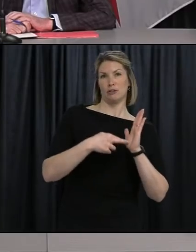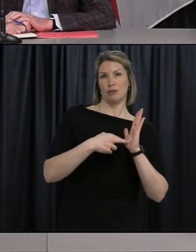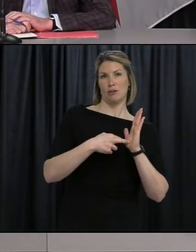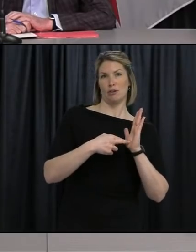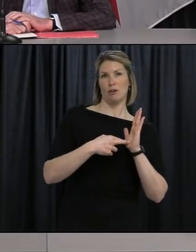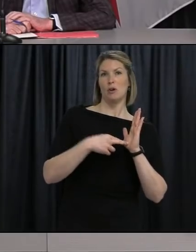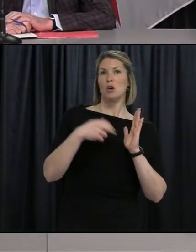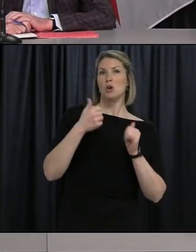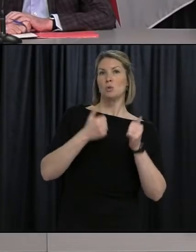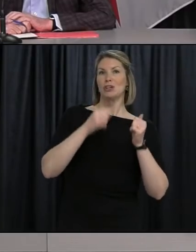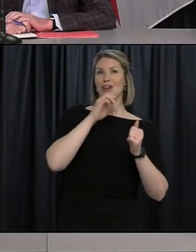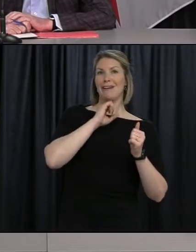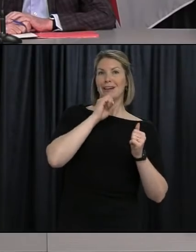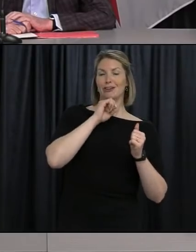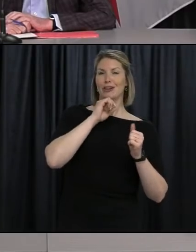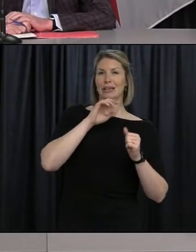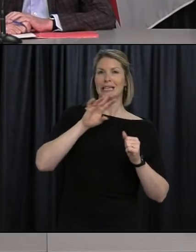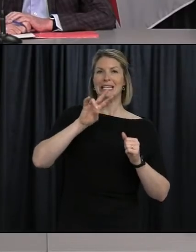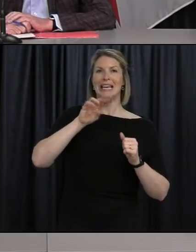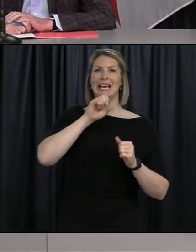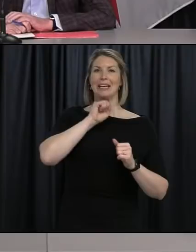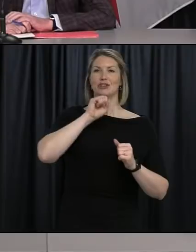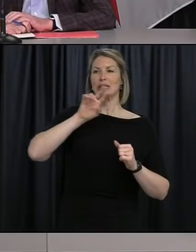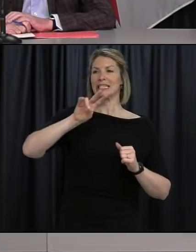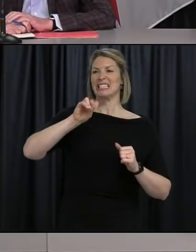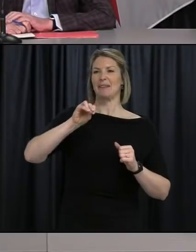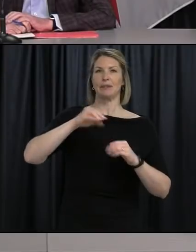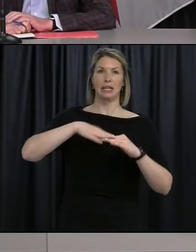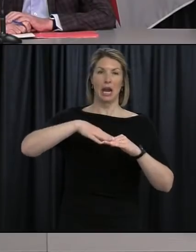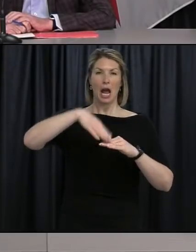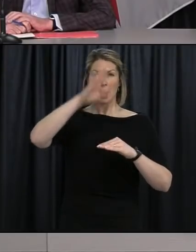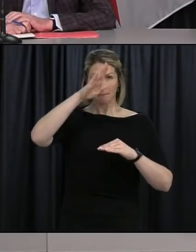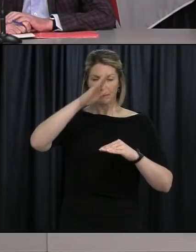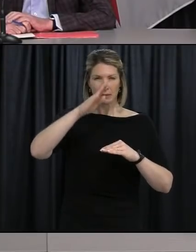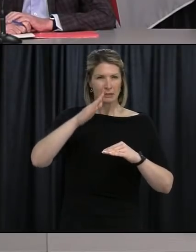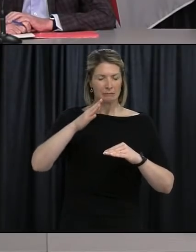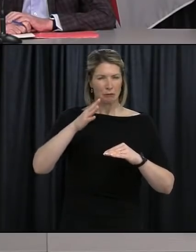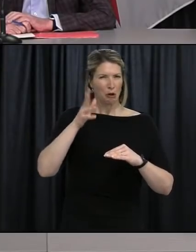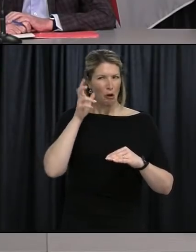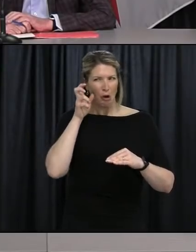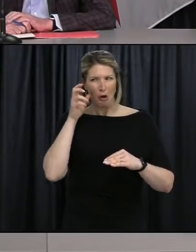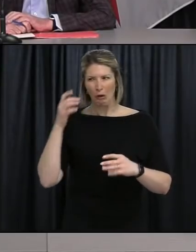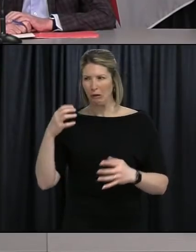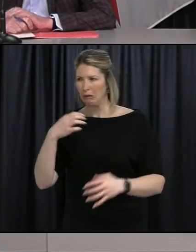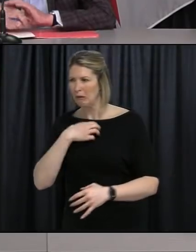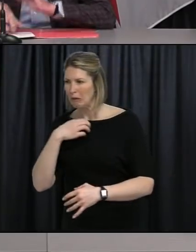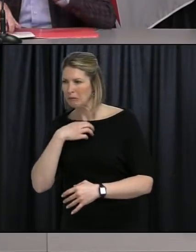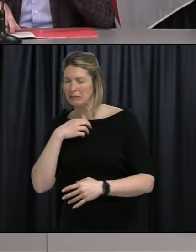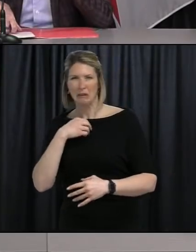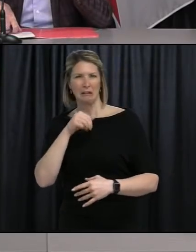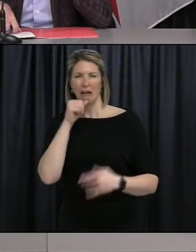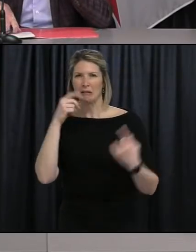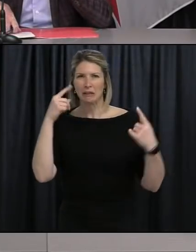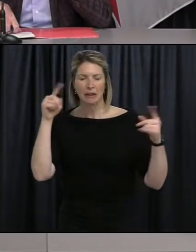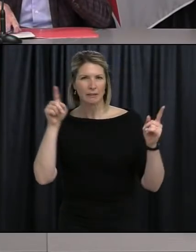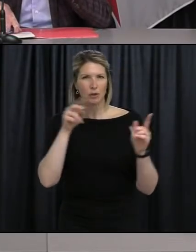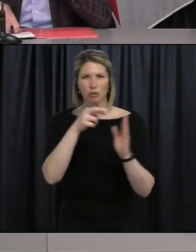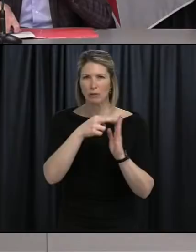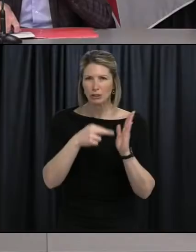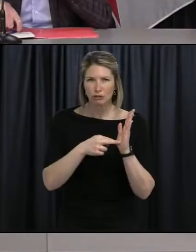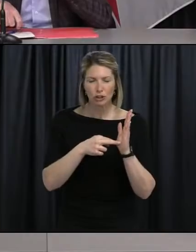abandoned. Are you still planning to stick with the pre-registration for